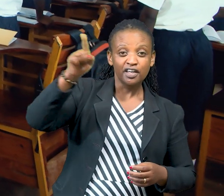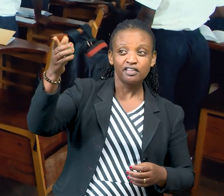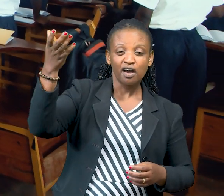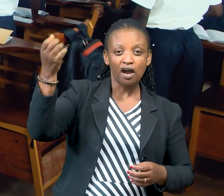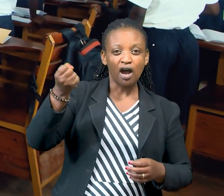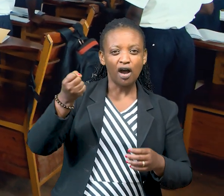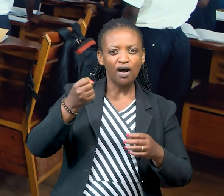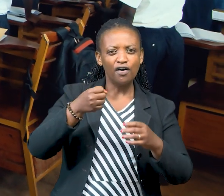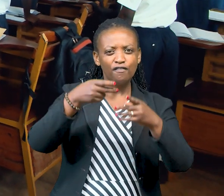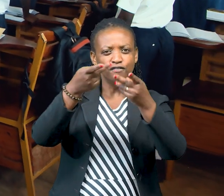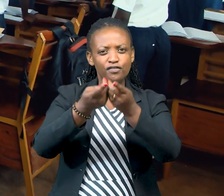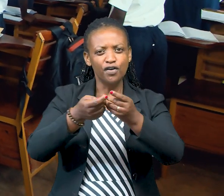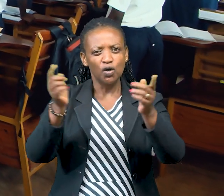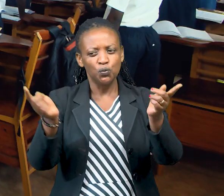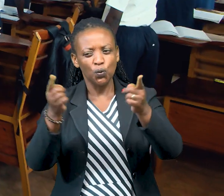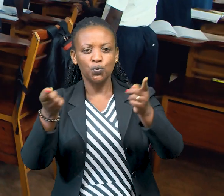There is a farm.